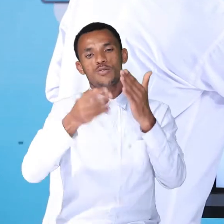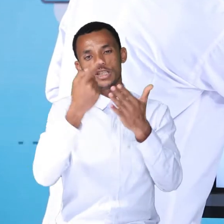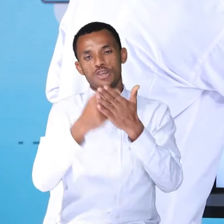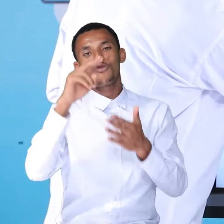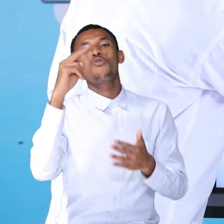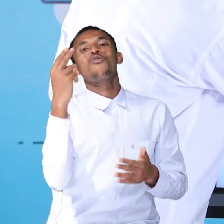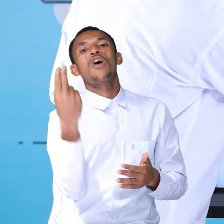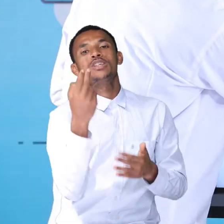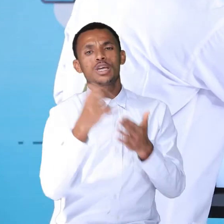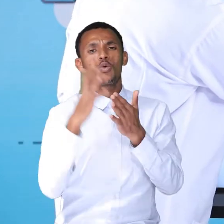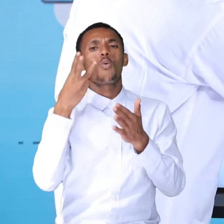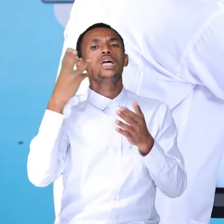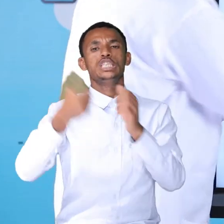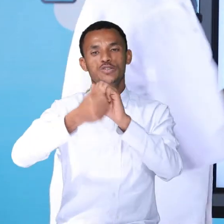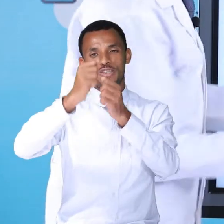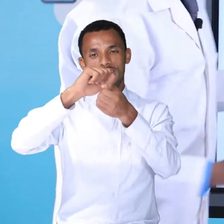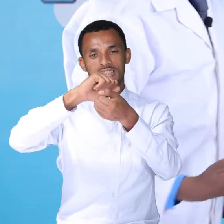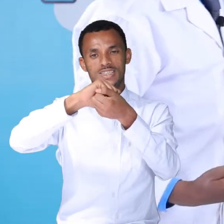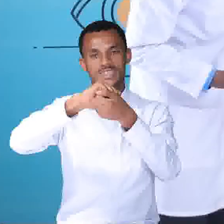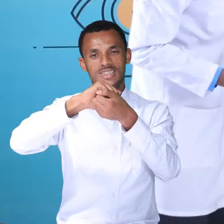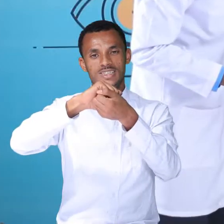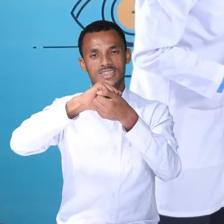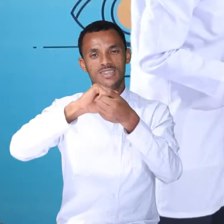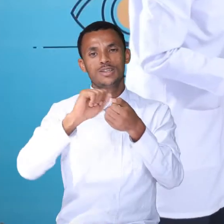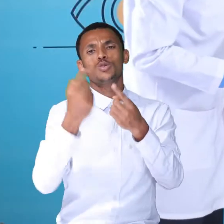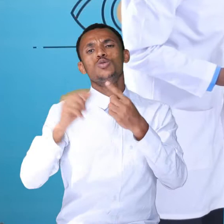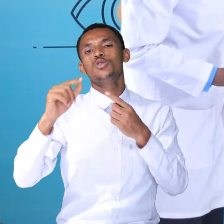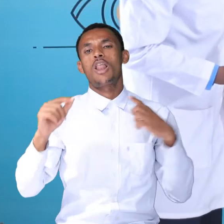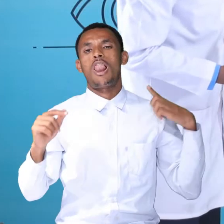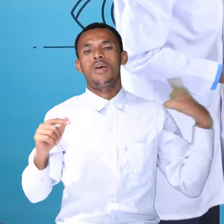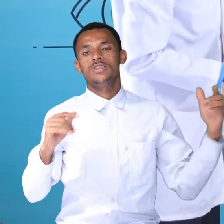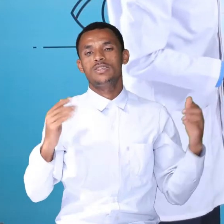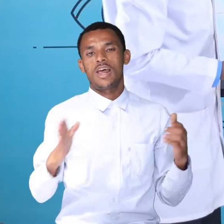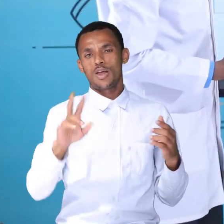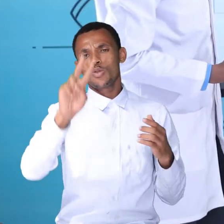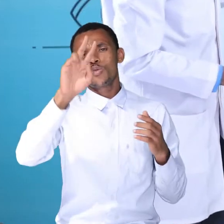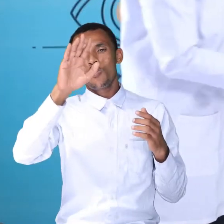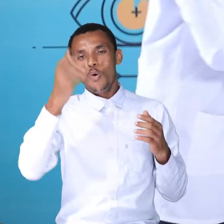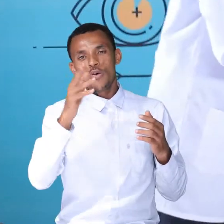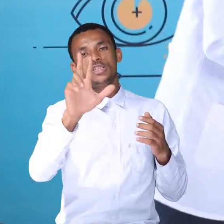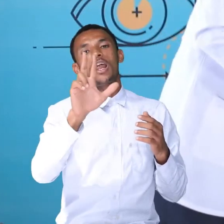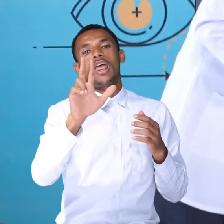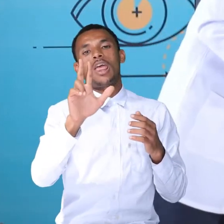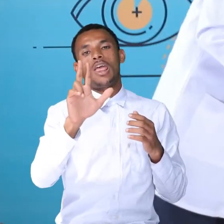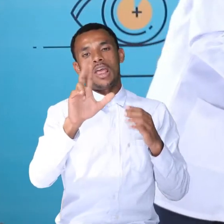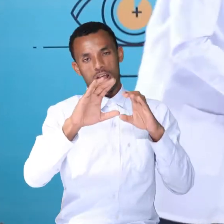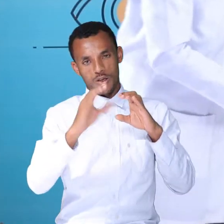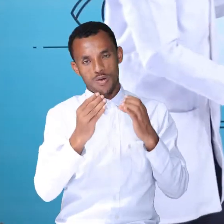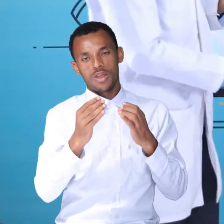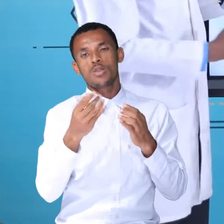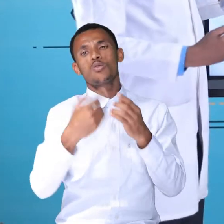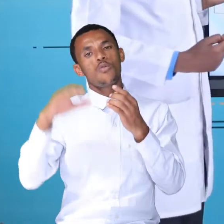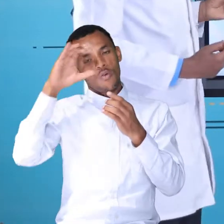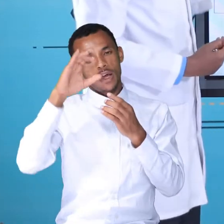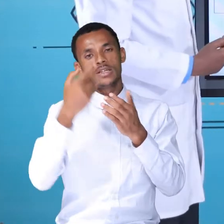function, it was shifted to the left side 2 over 3 units. That is what it says. So to find